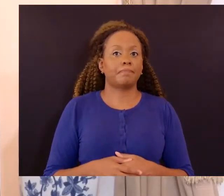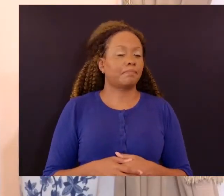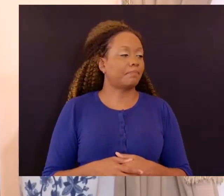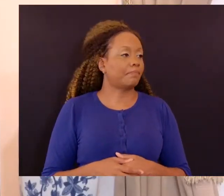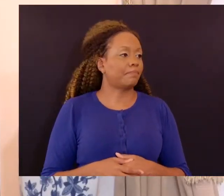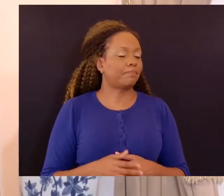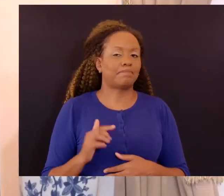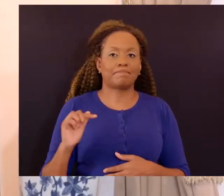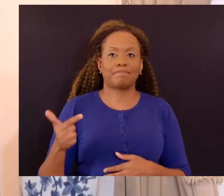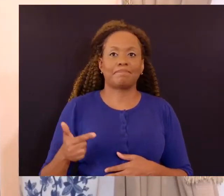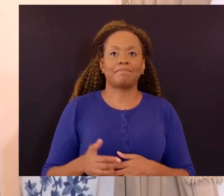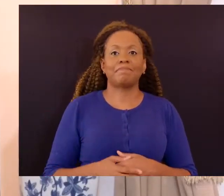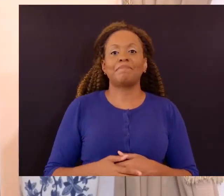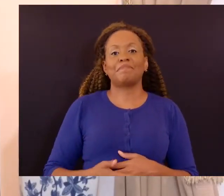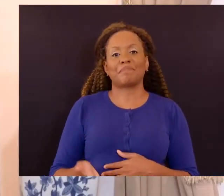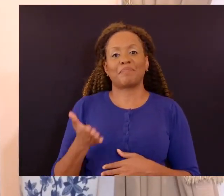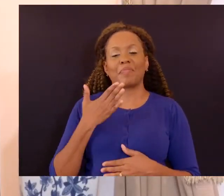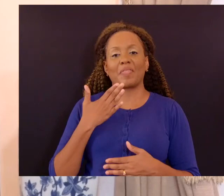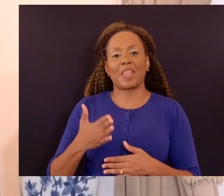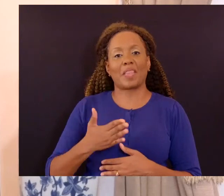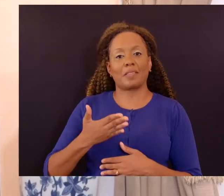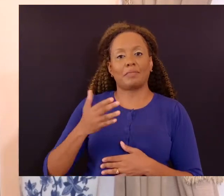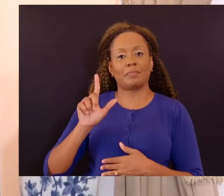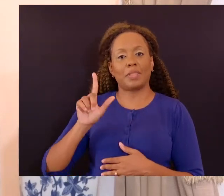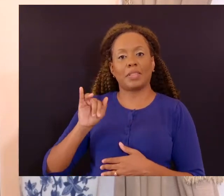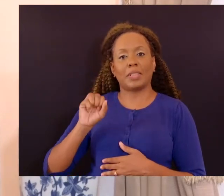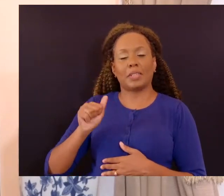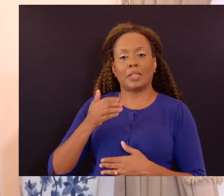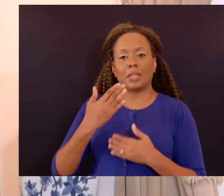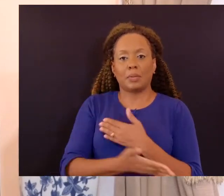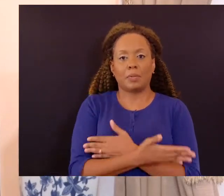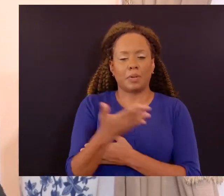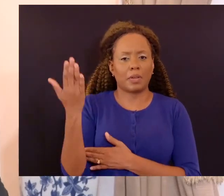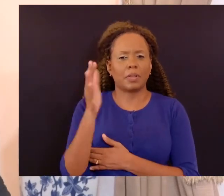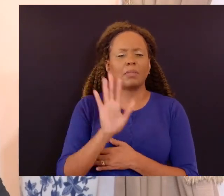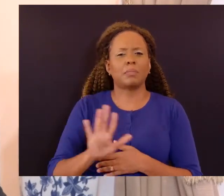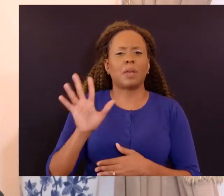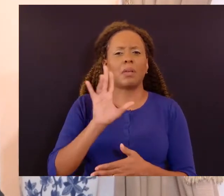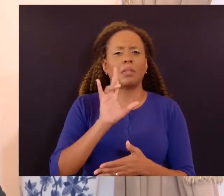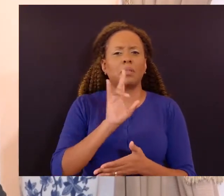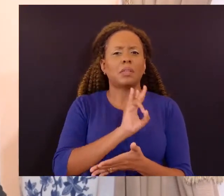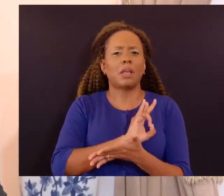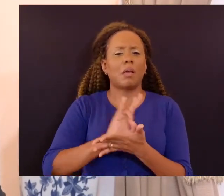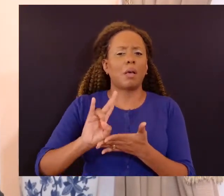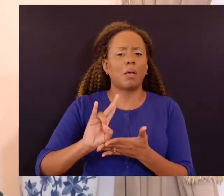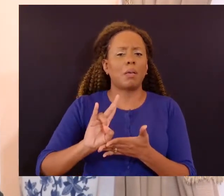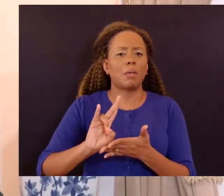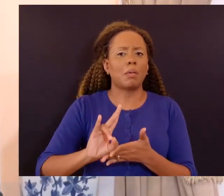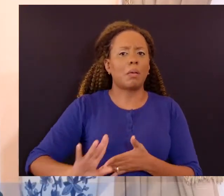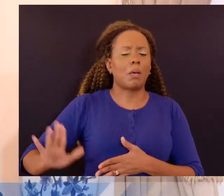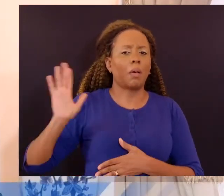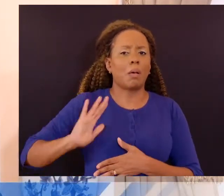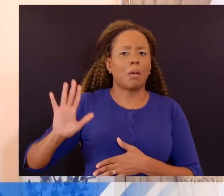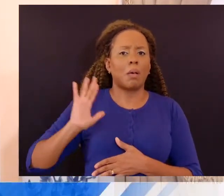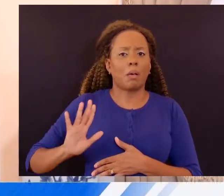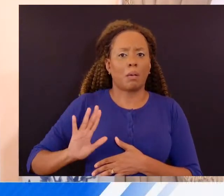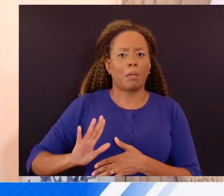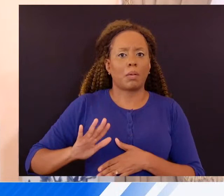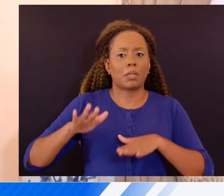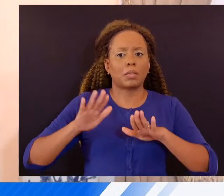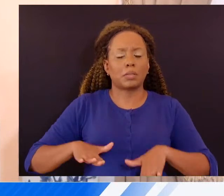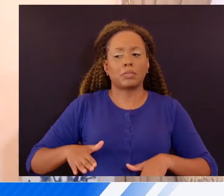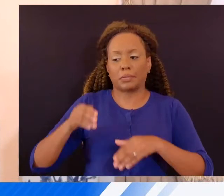Thank you, Lisa. Good morning, Barbados. About 7 weeks ago, students from across the island returned to